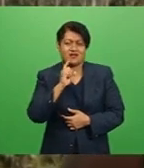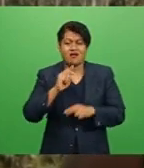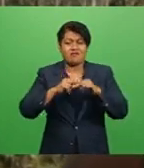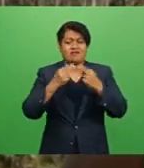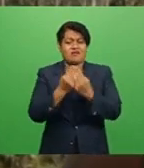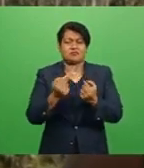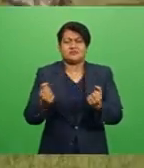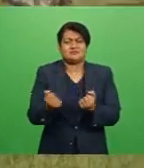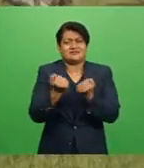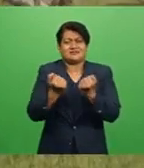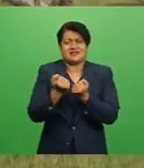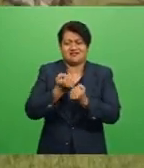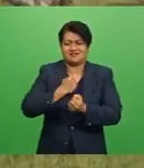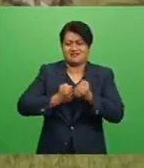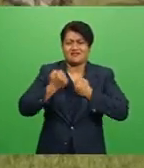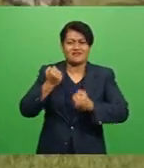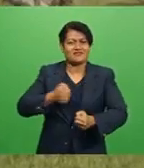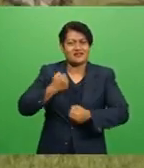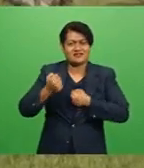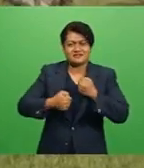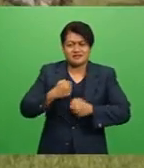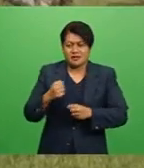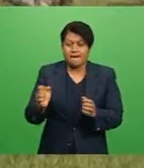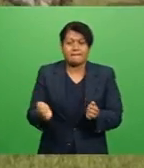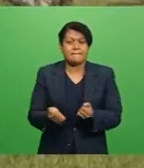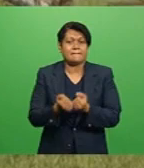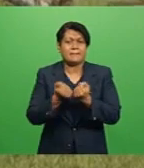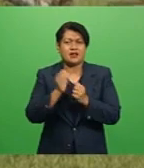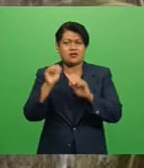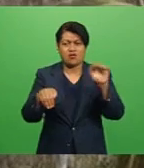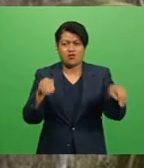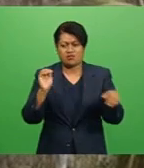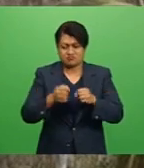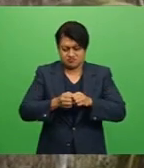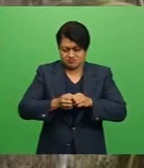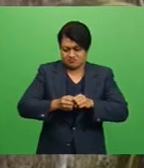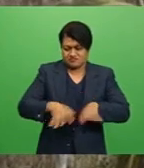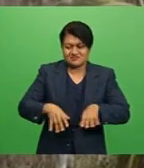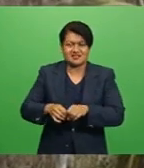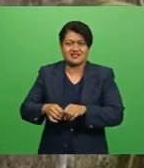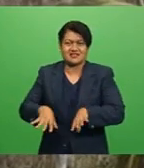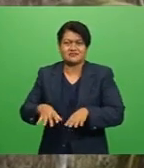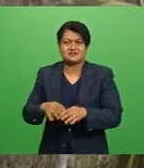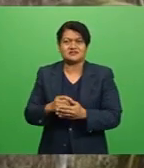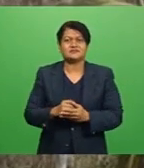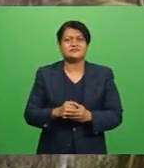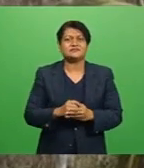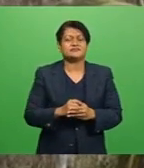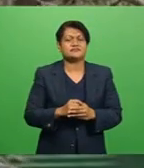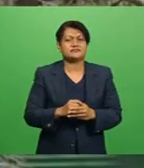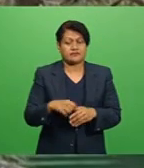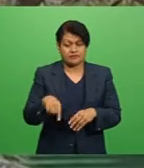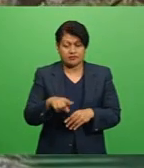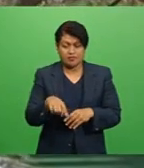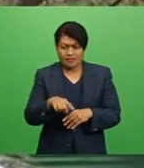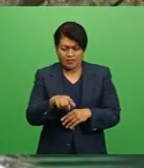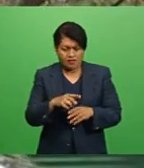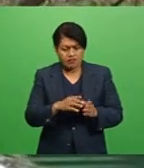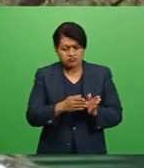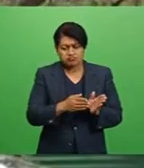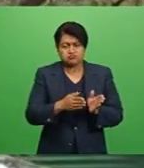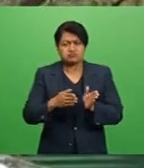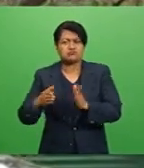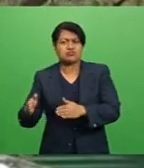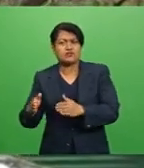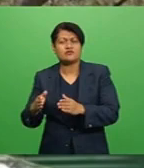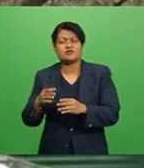lost their homes and majority of the houses have sustained some damage. Luisa Kaloniviti moved to the village 6 months ago and her